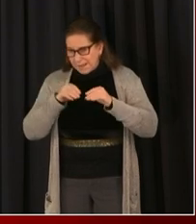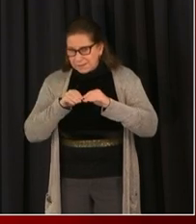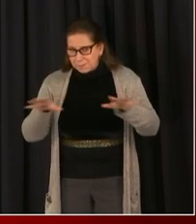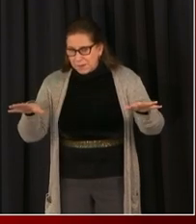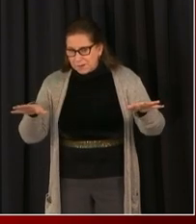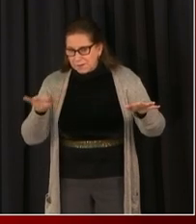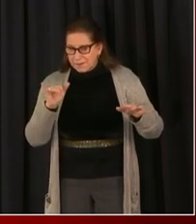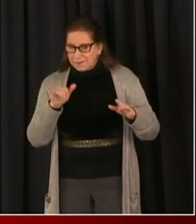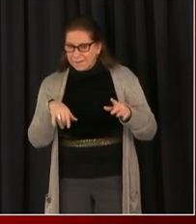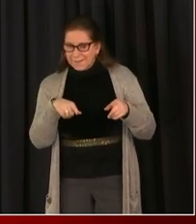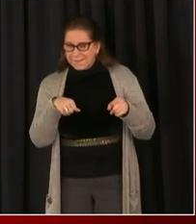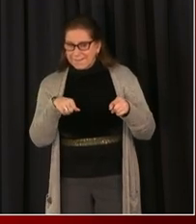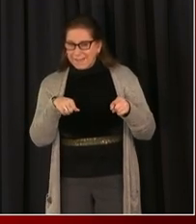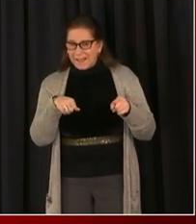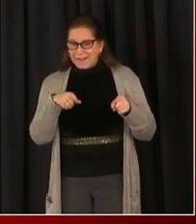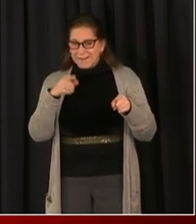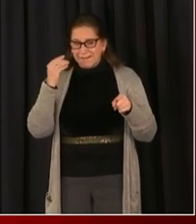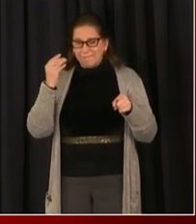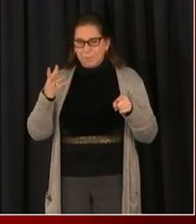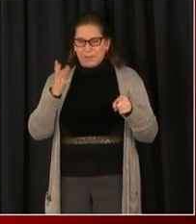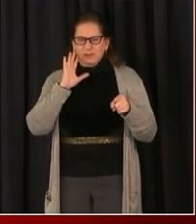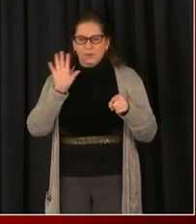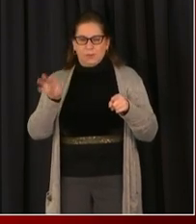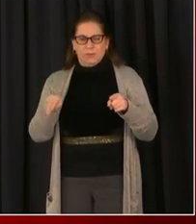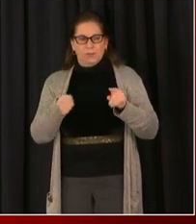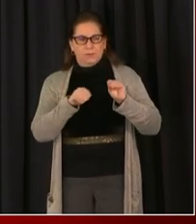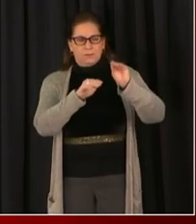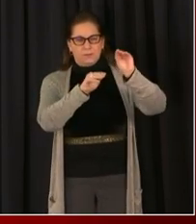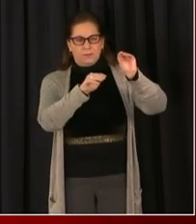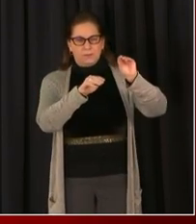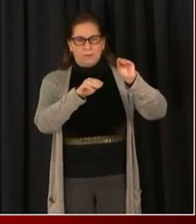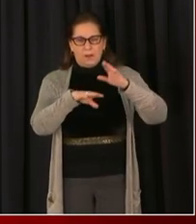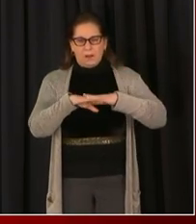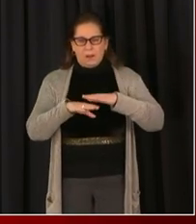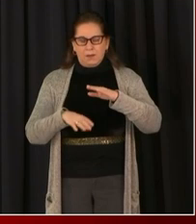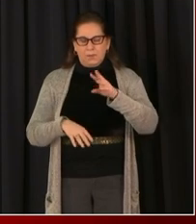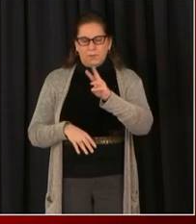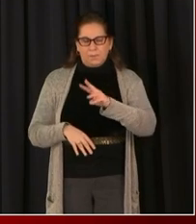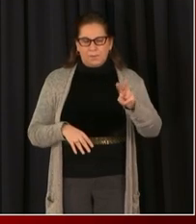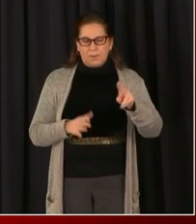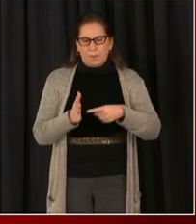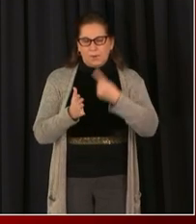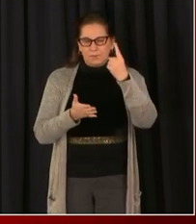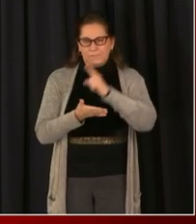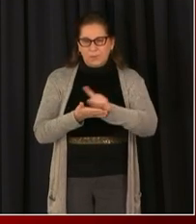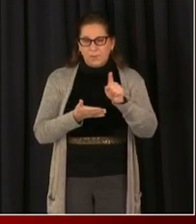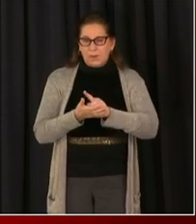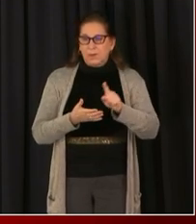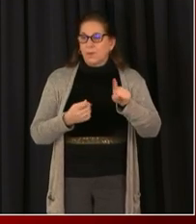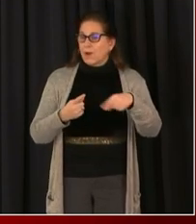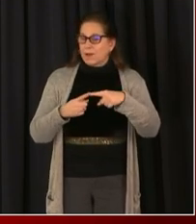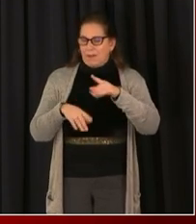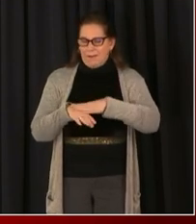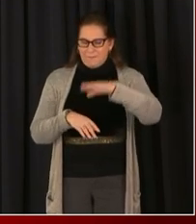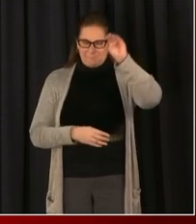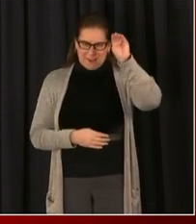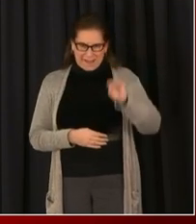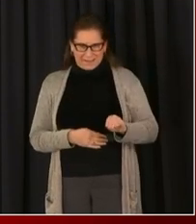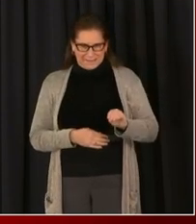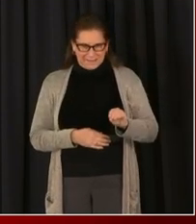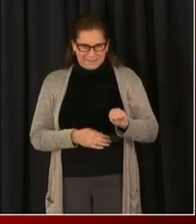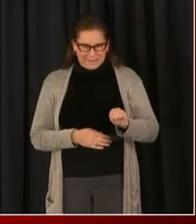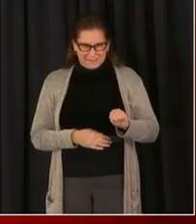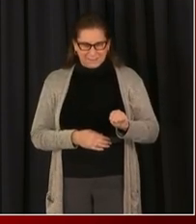once a week on Mondays. I will note that outbreak sounds pretty scary, and the